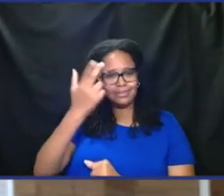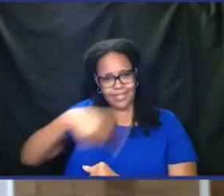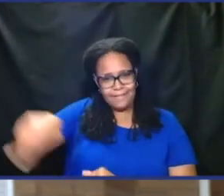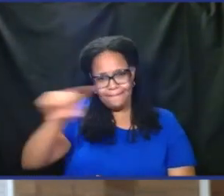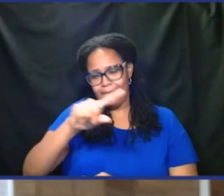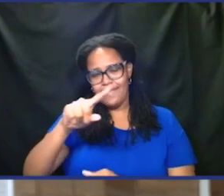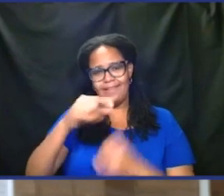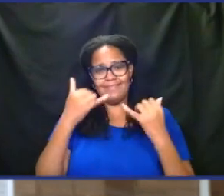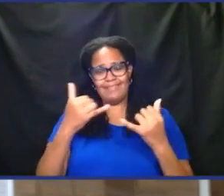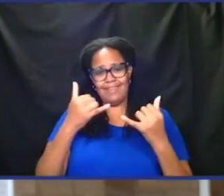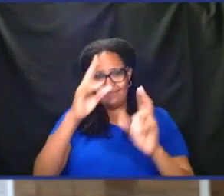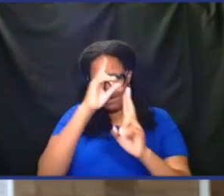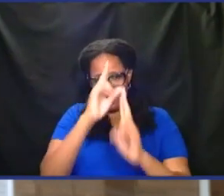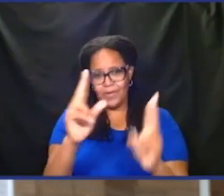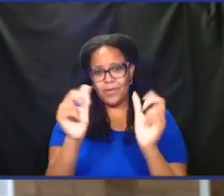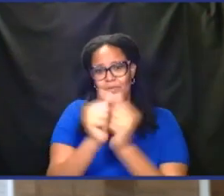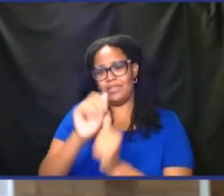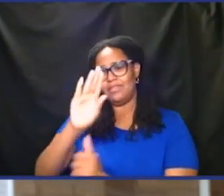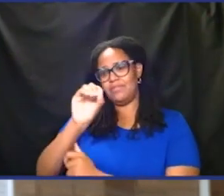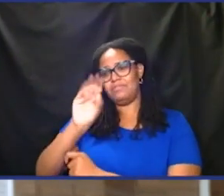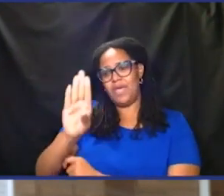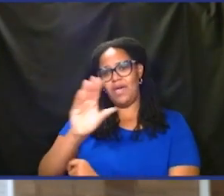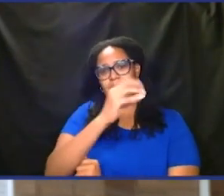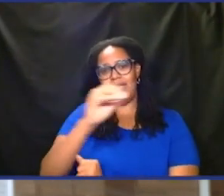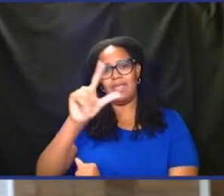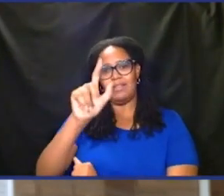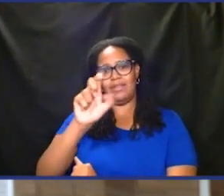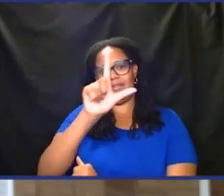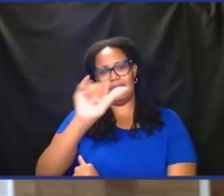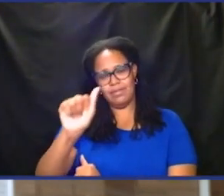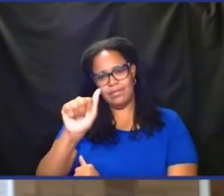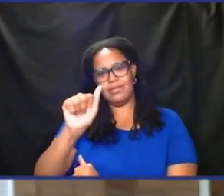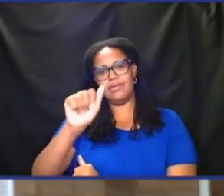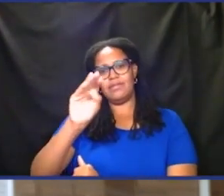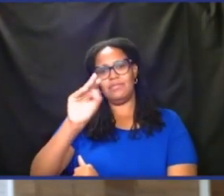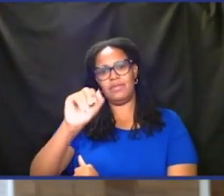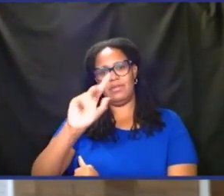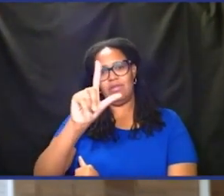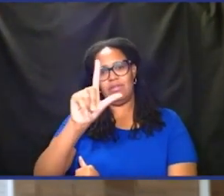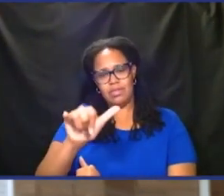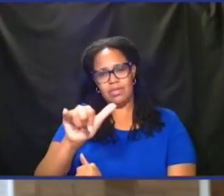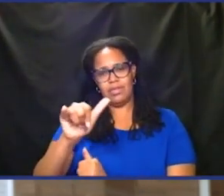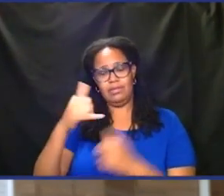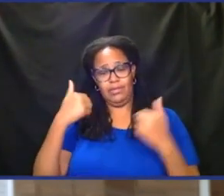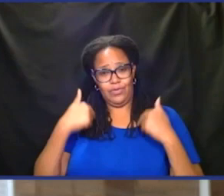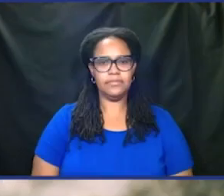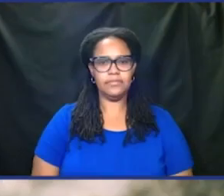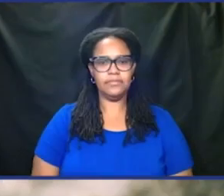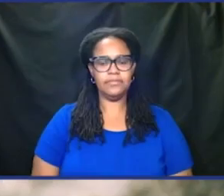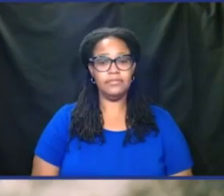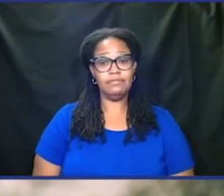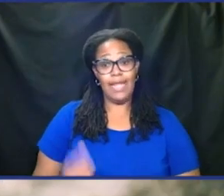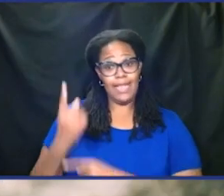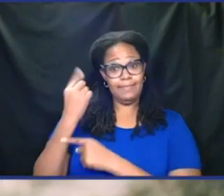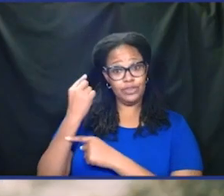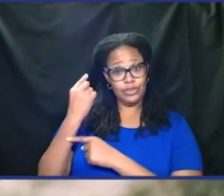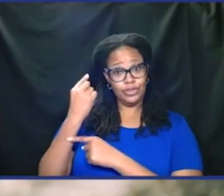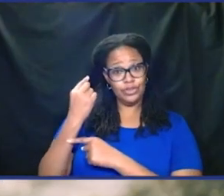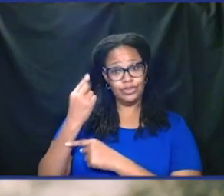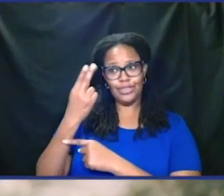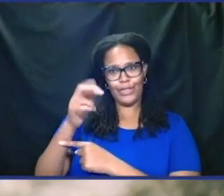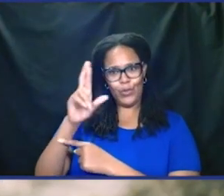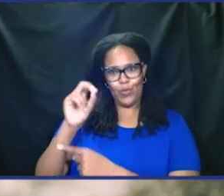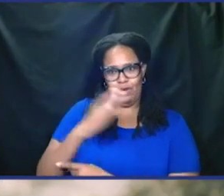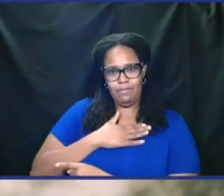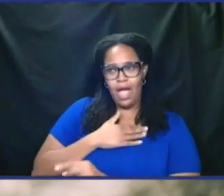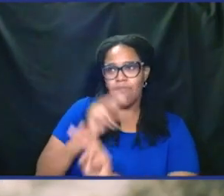Award, which is named after Americare's founders and honors courage and commitment in the service of others. Last year, a hero